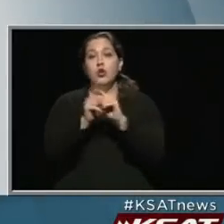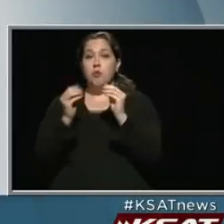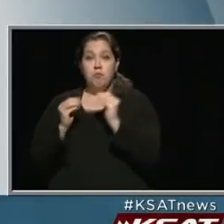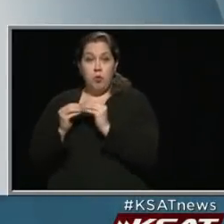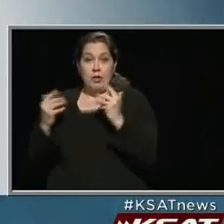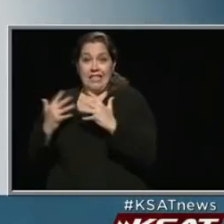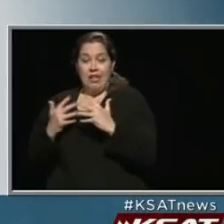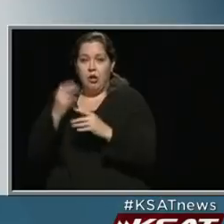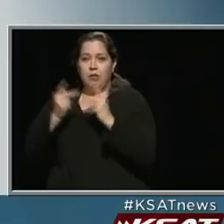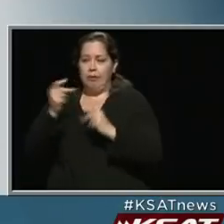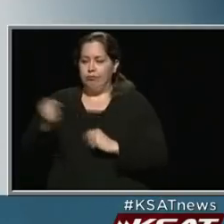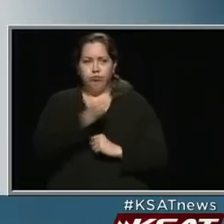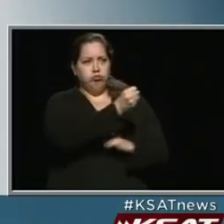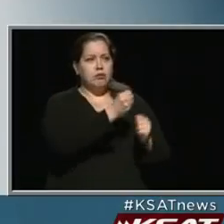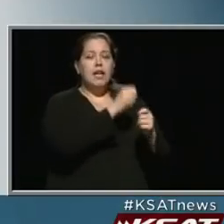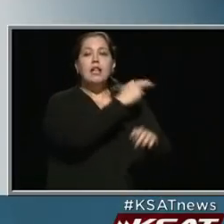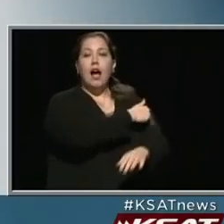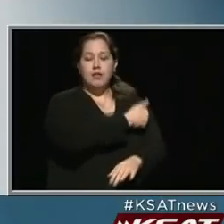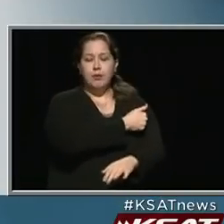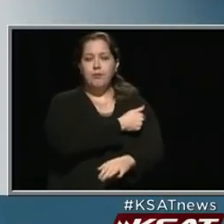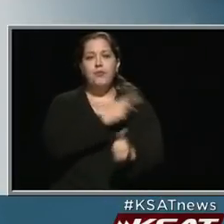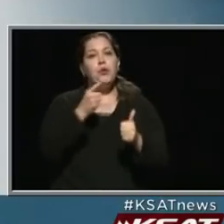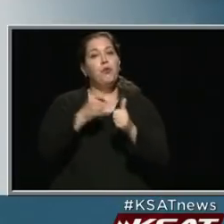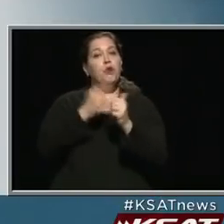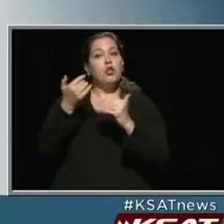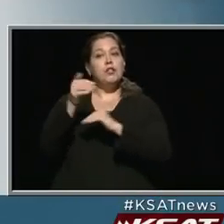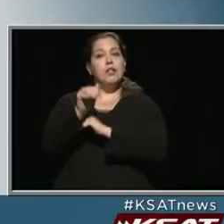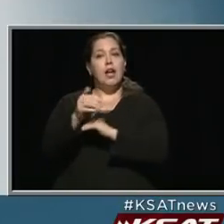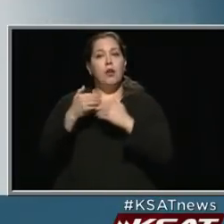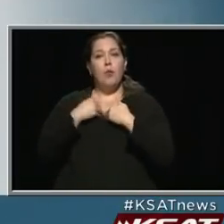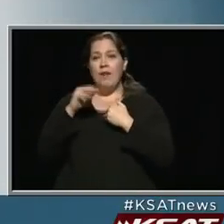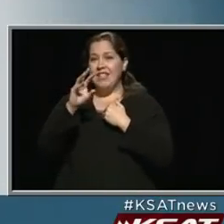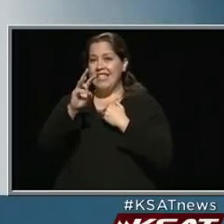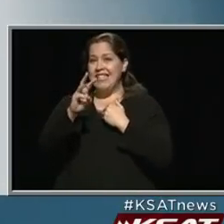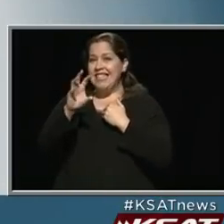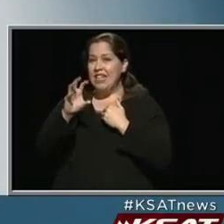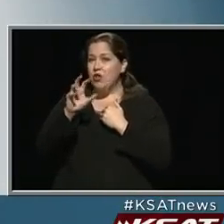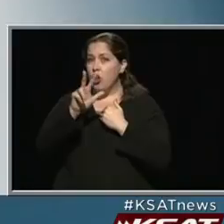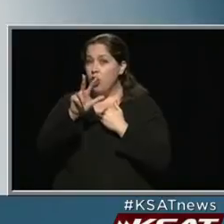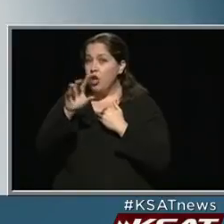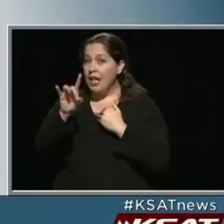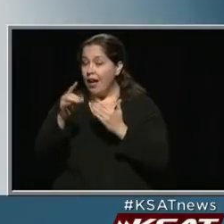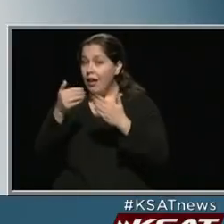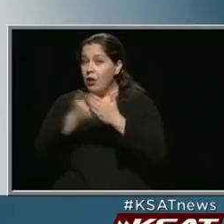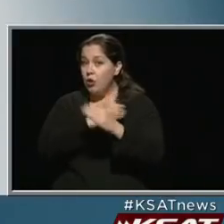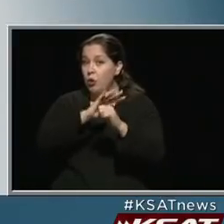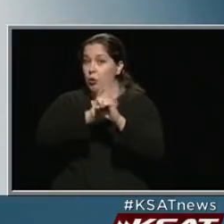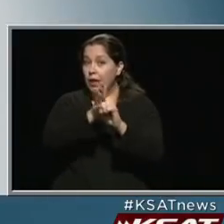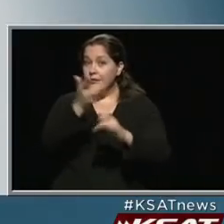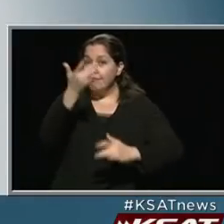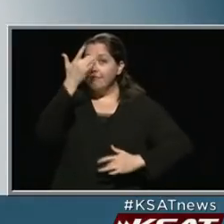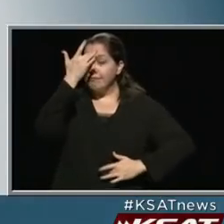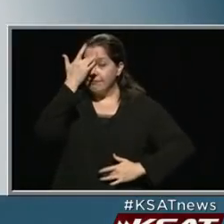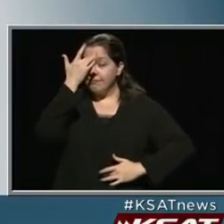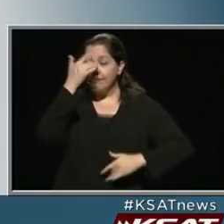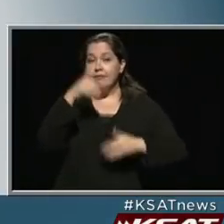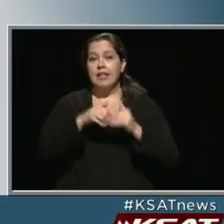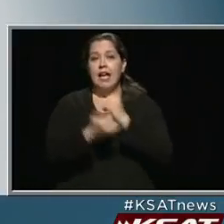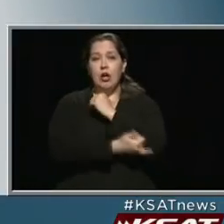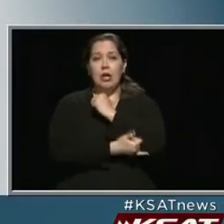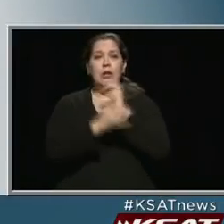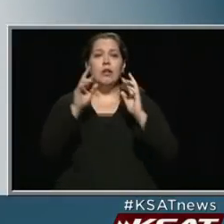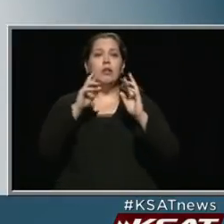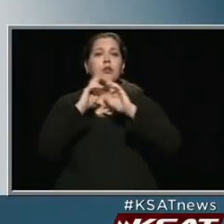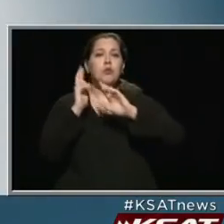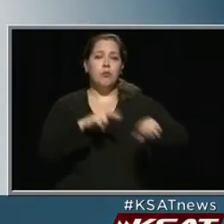alarmingly, hospitalizations. First, tonight we have 638 new cases of COVID-19 in Bexar County to